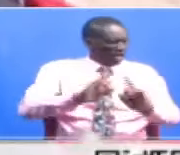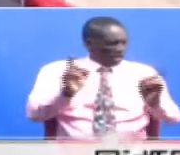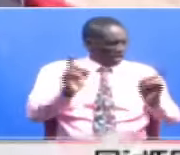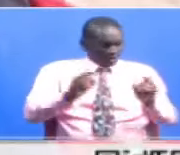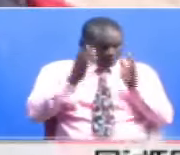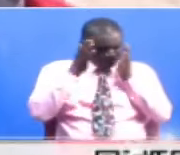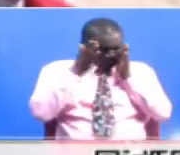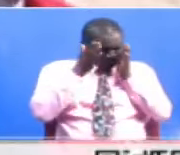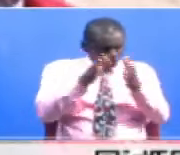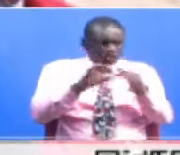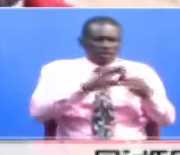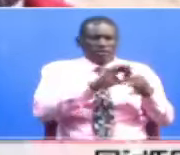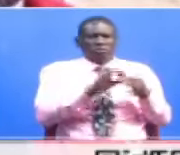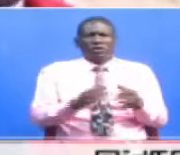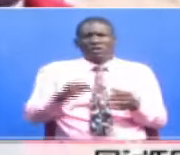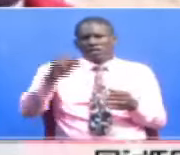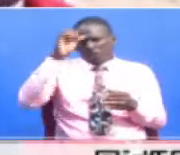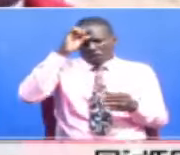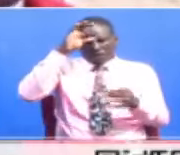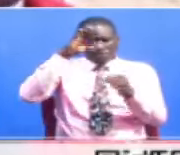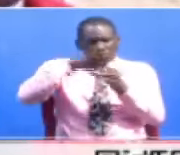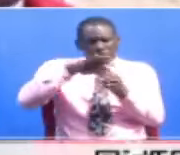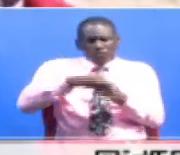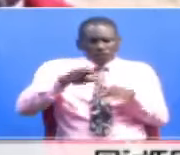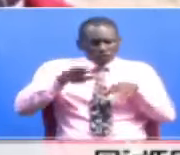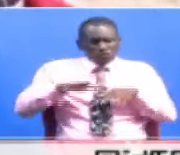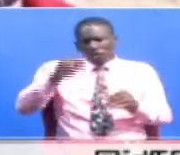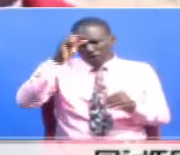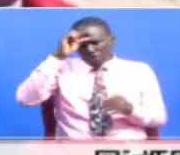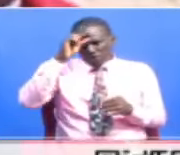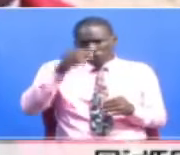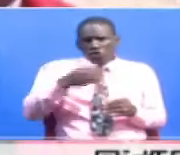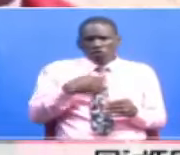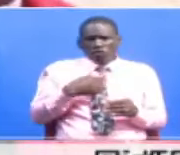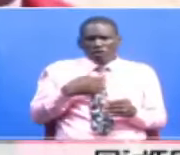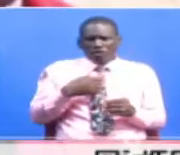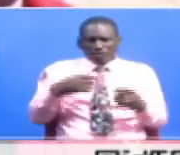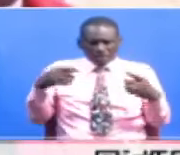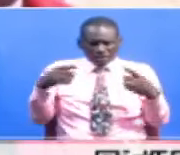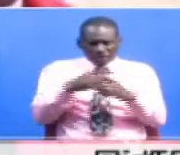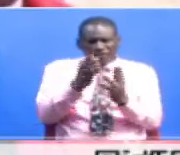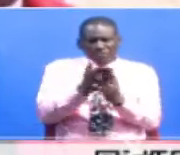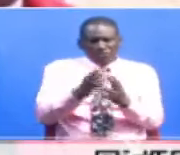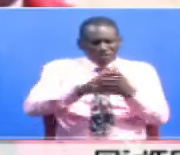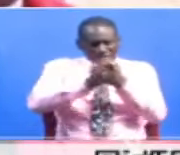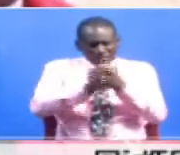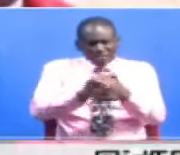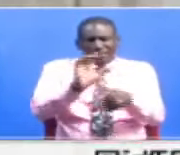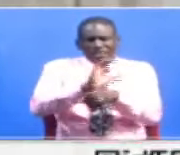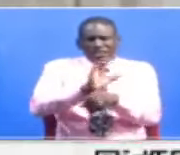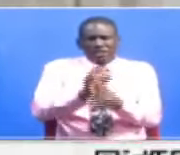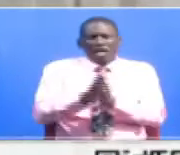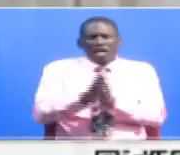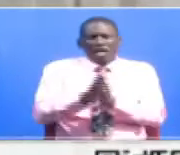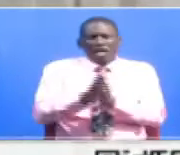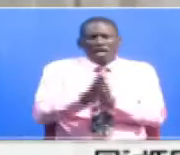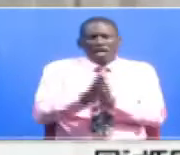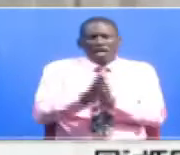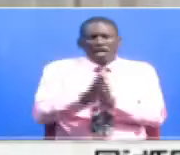kuruka huku. Serikali mmechagua ni serikali yenu. There is a thin line between just greeting the church and